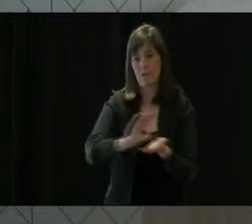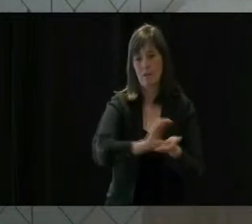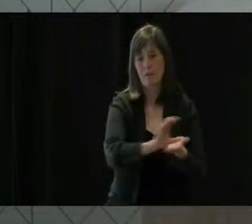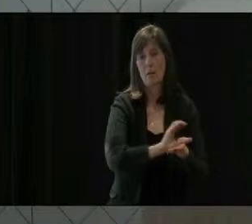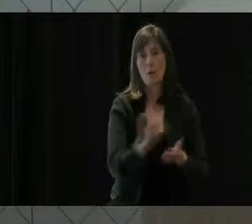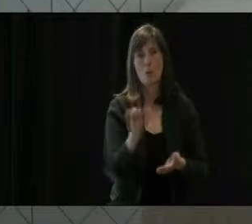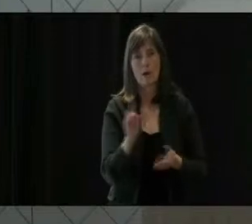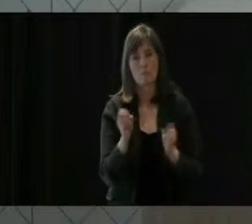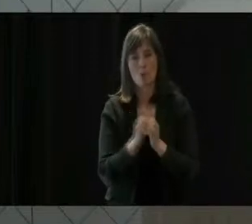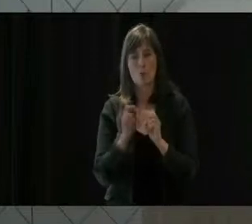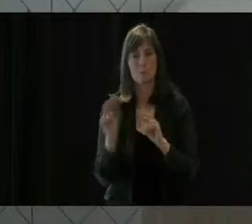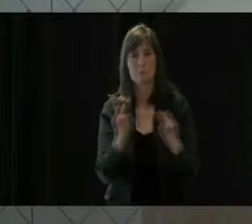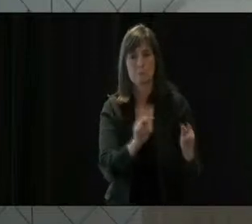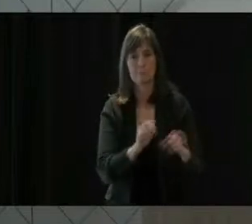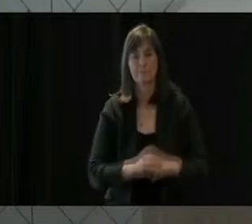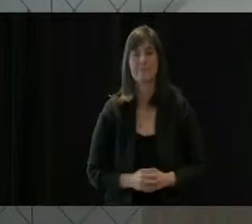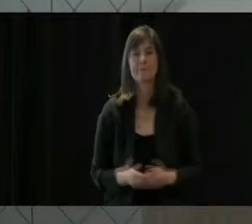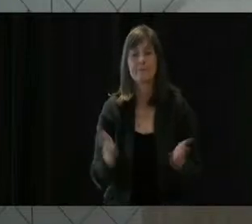Cowan with CBC.